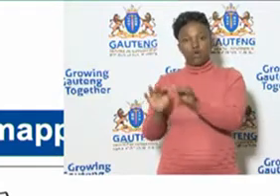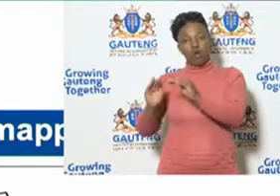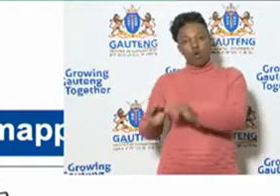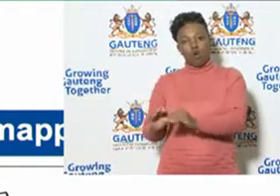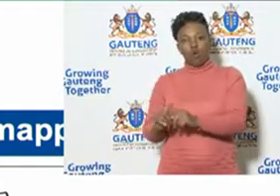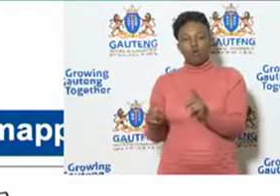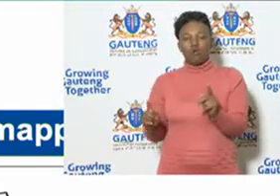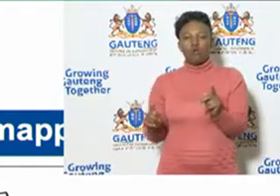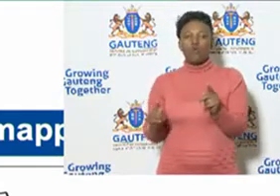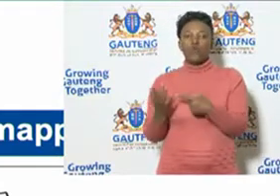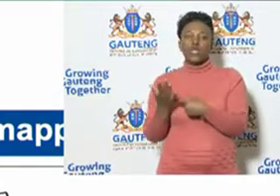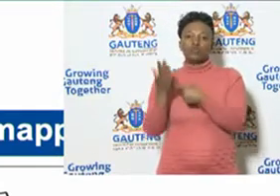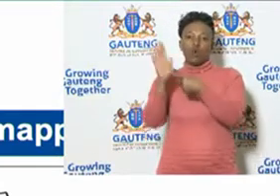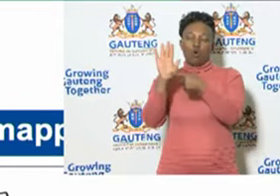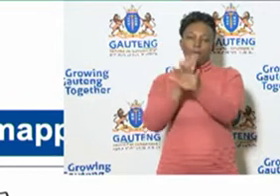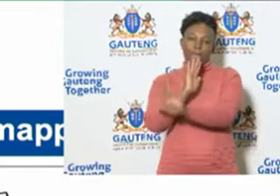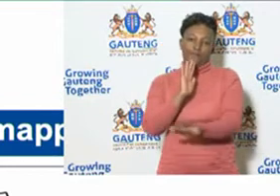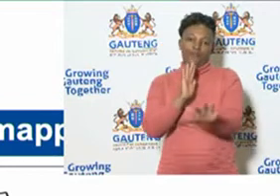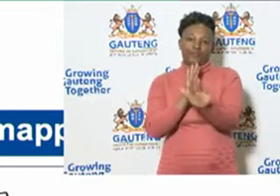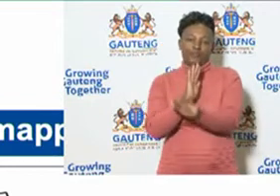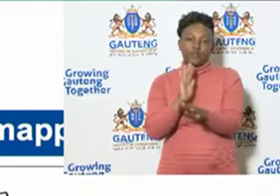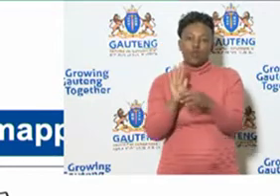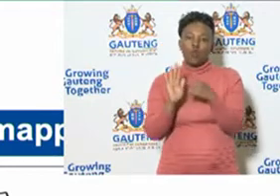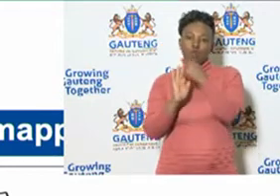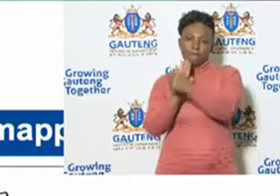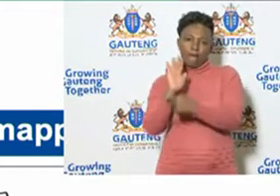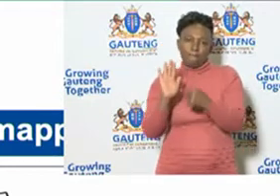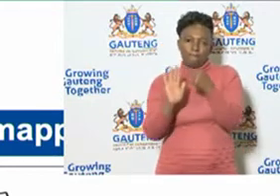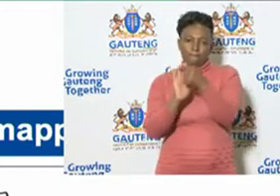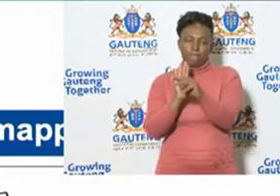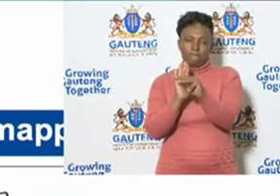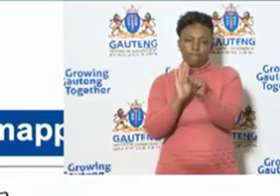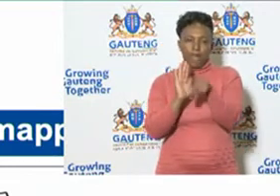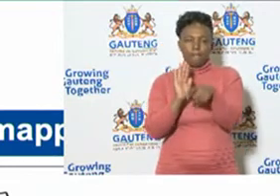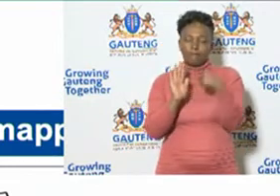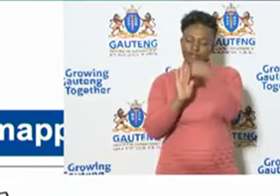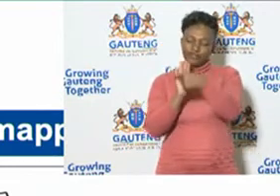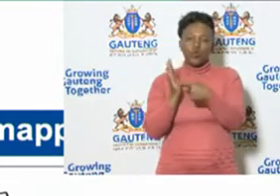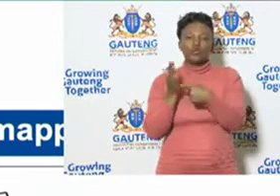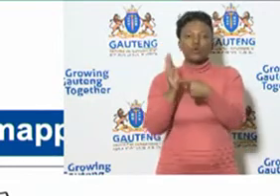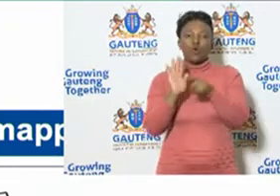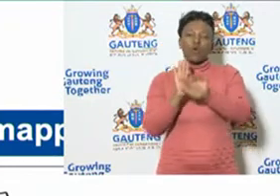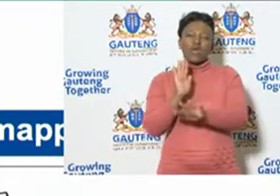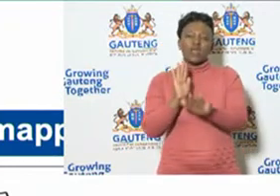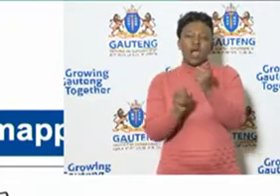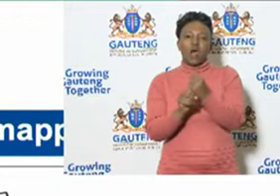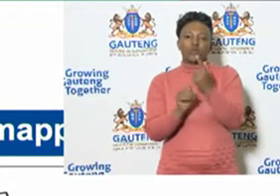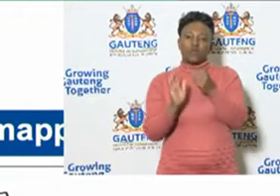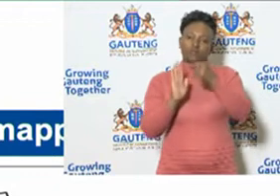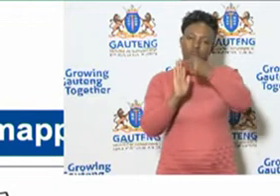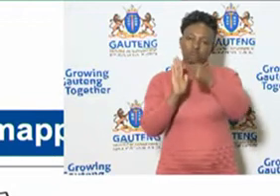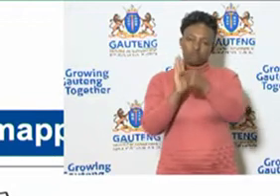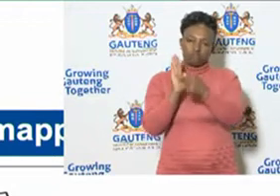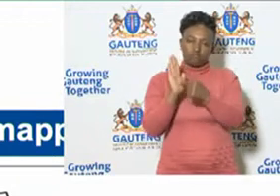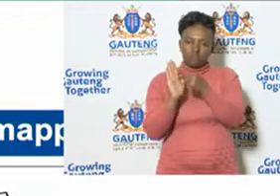enough just to give you the raw data. We also map this with geomapping. The geomapping of all cases in Gauteng is something we do